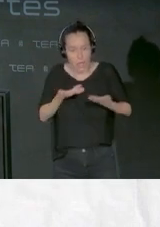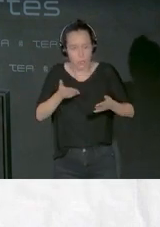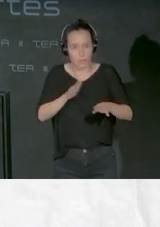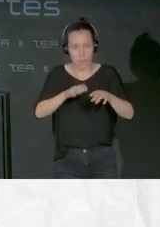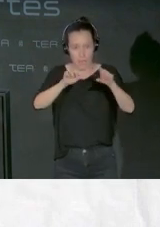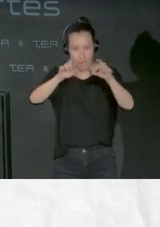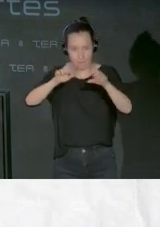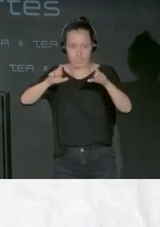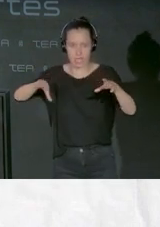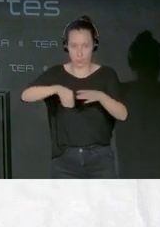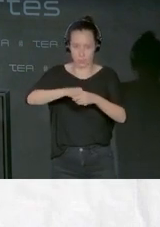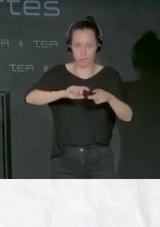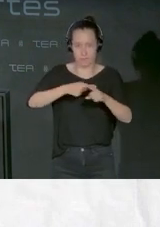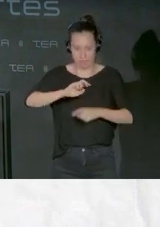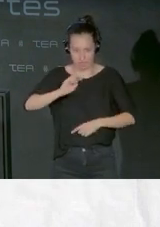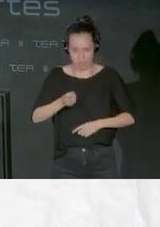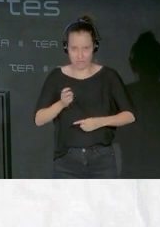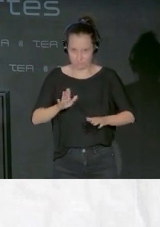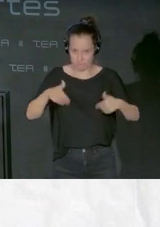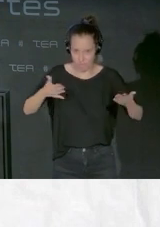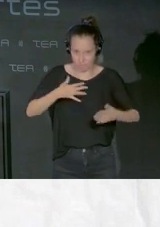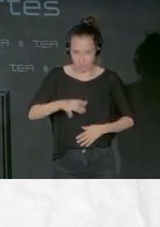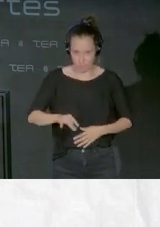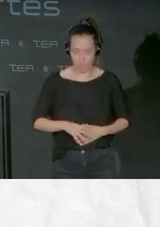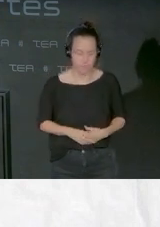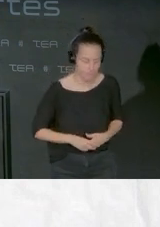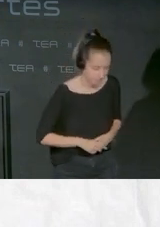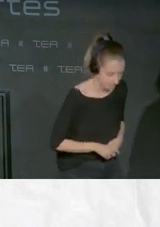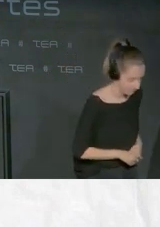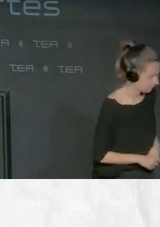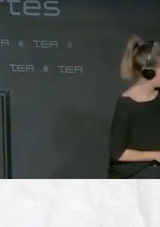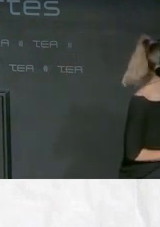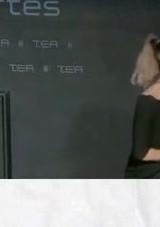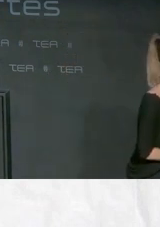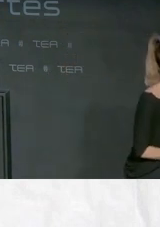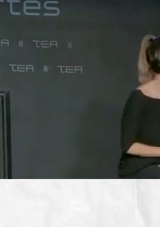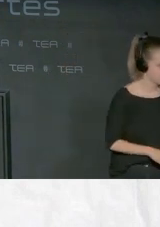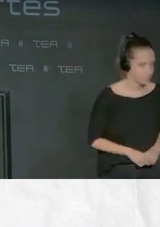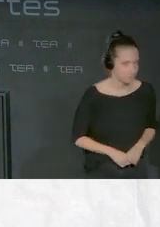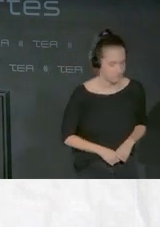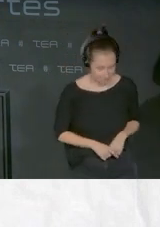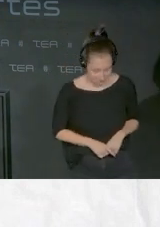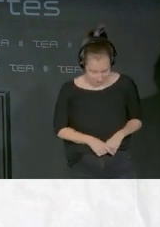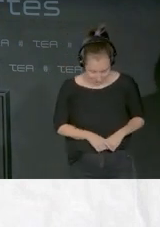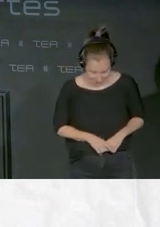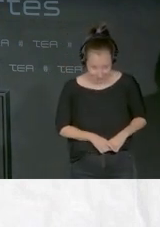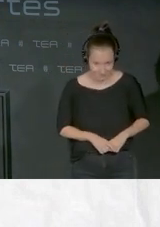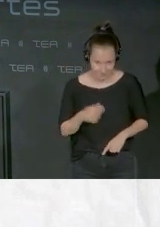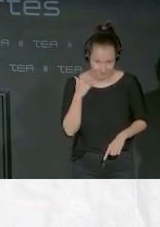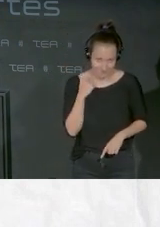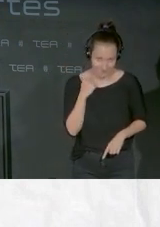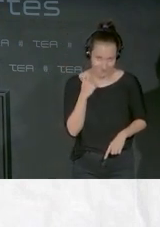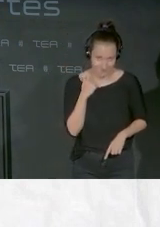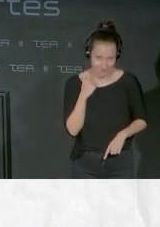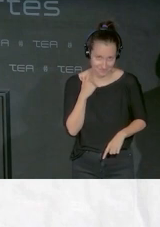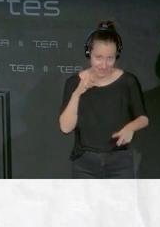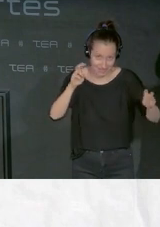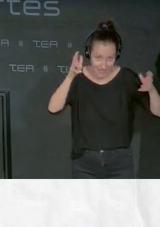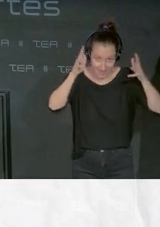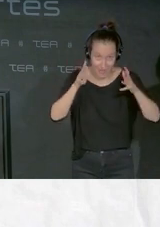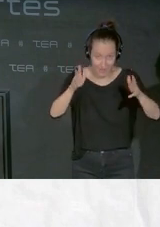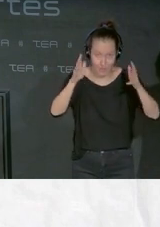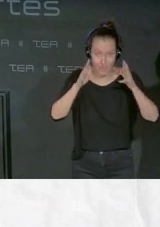So in terms of the recommendations, really fourfold here, and again, the report will have more